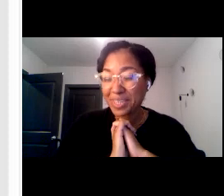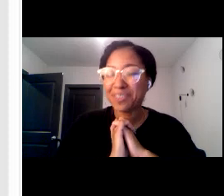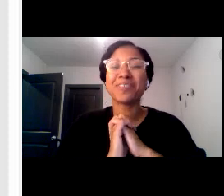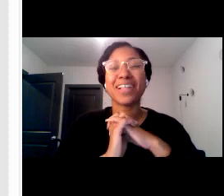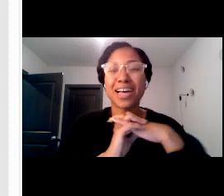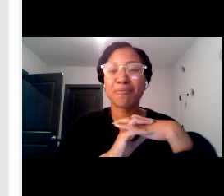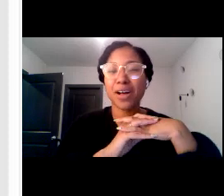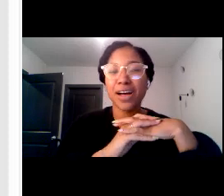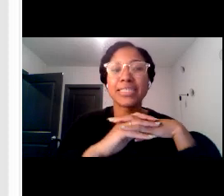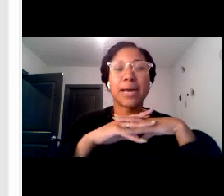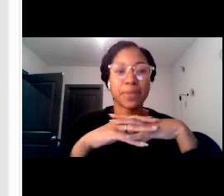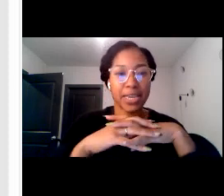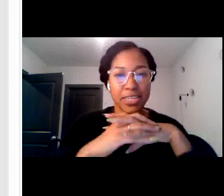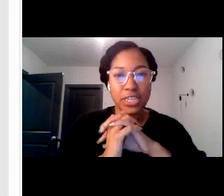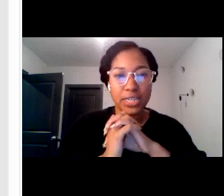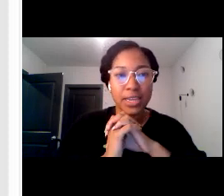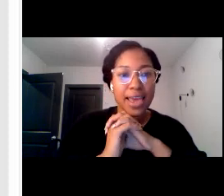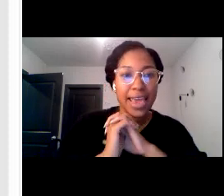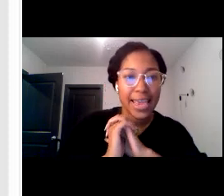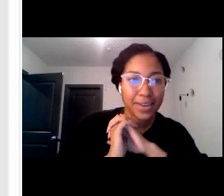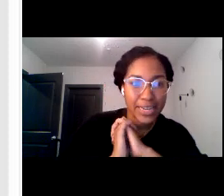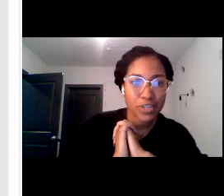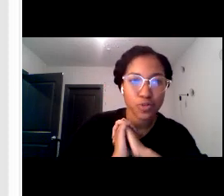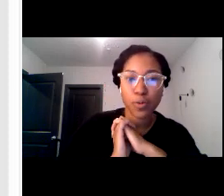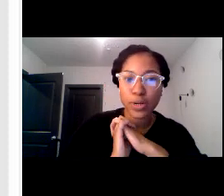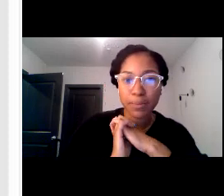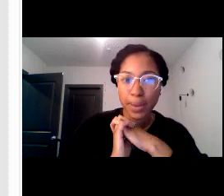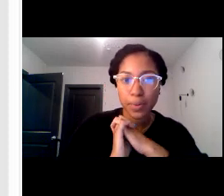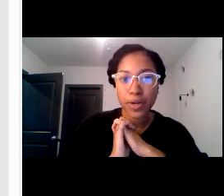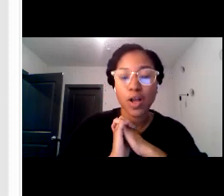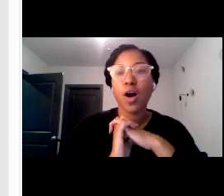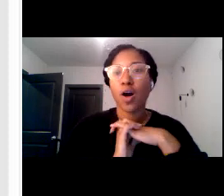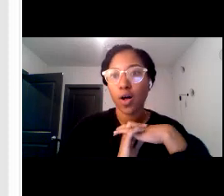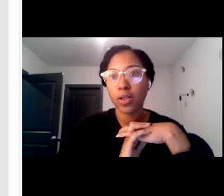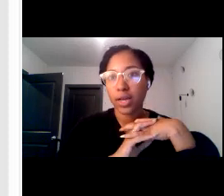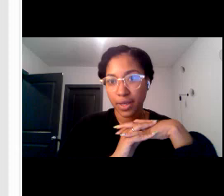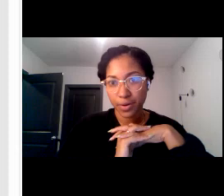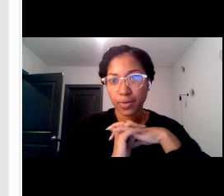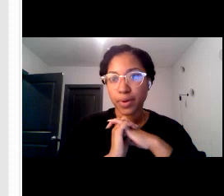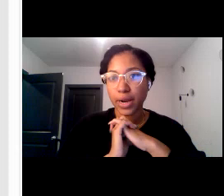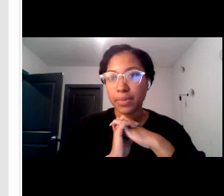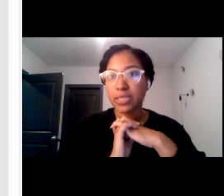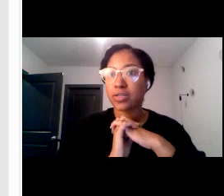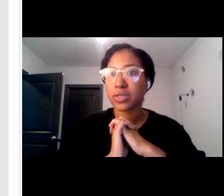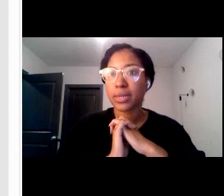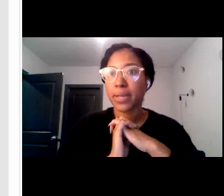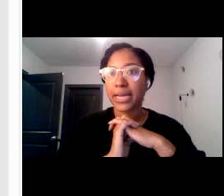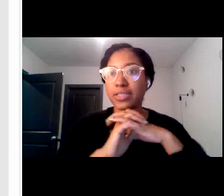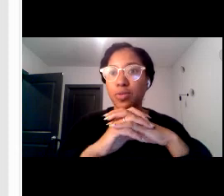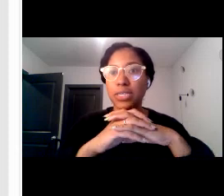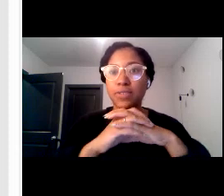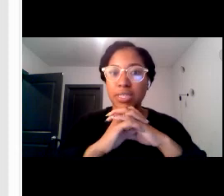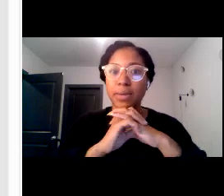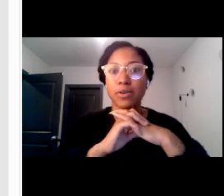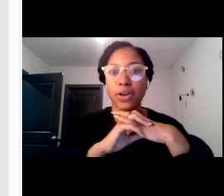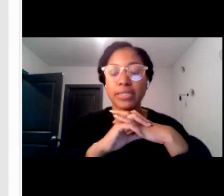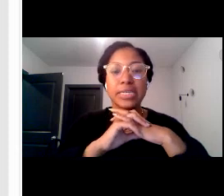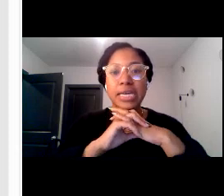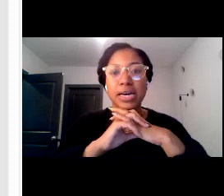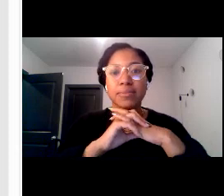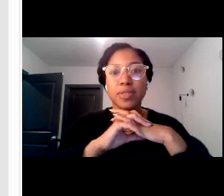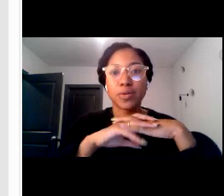attributable to allowable costs and application and financial reporting paperwork, all other requirements are still going to apply to this fixed